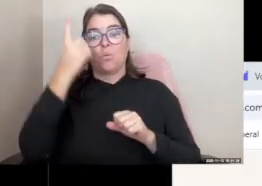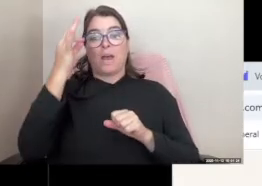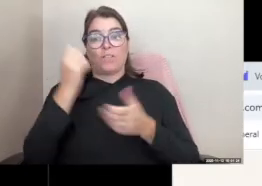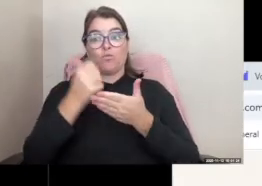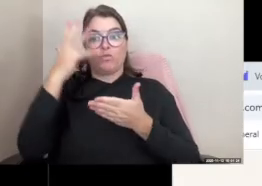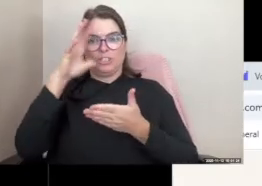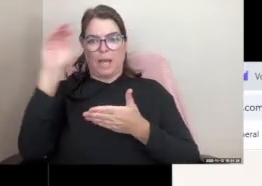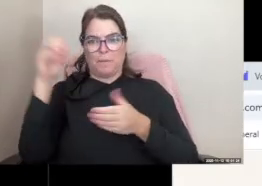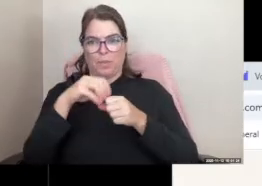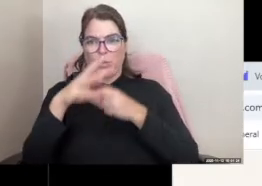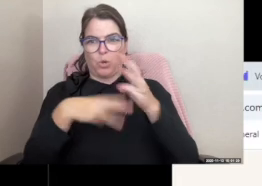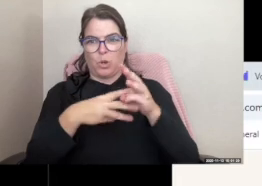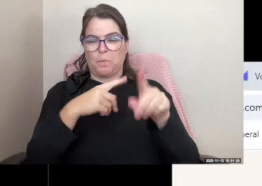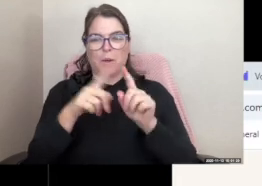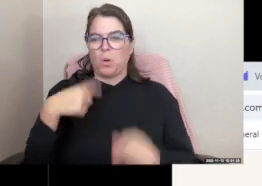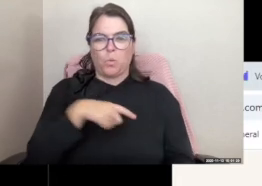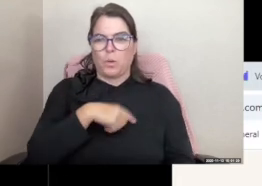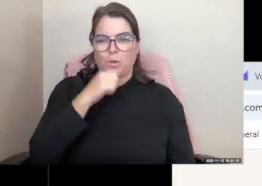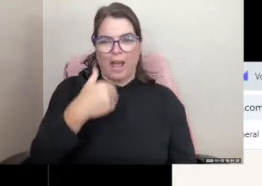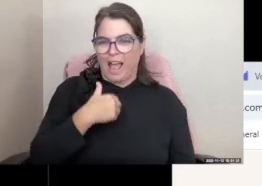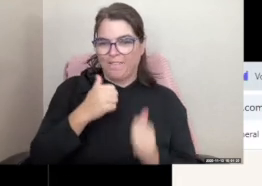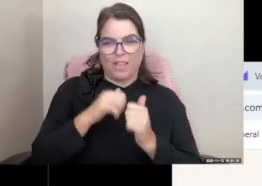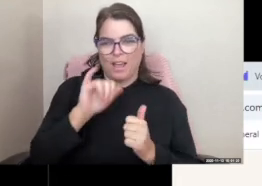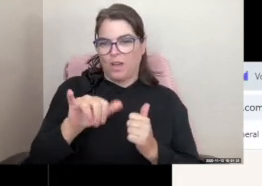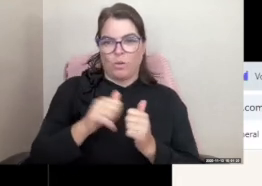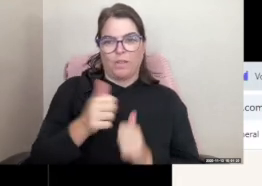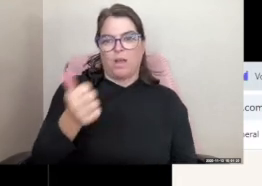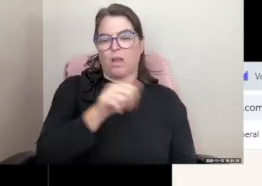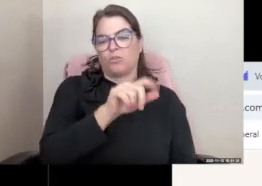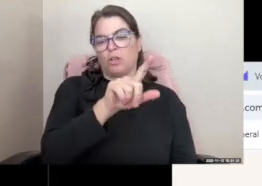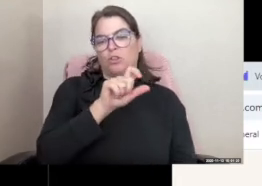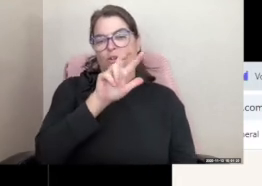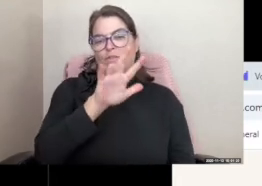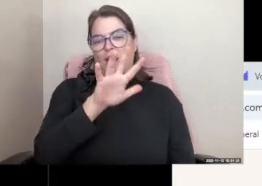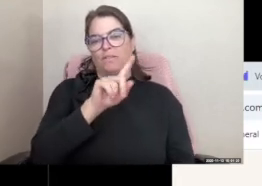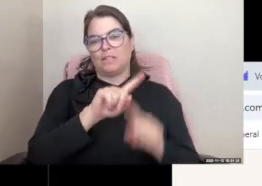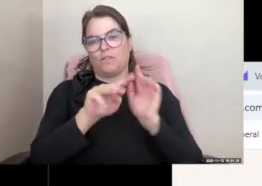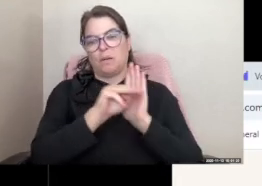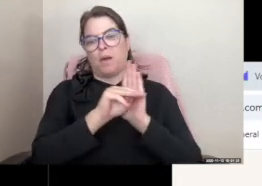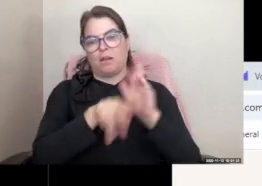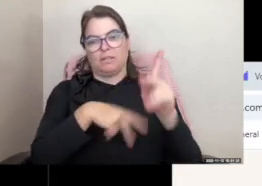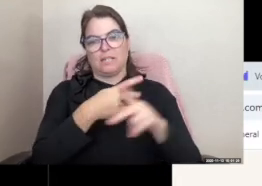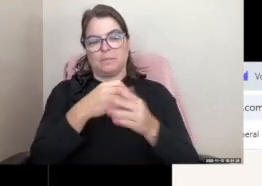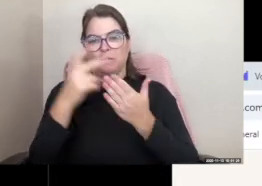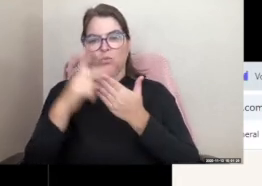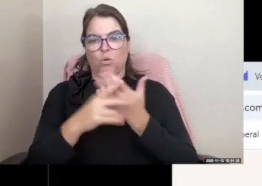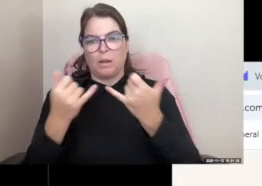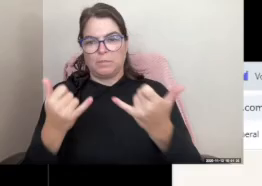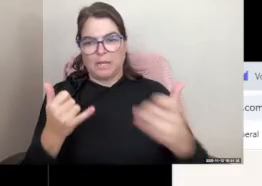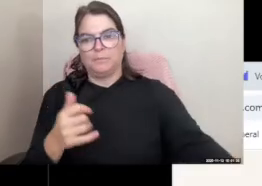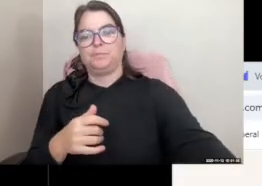released for a Class 8 truck, right? 50% less than what anybody else is selling it at. That shows that it is affordable